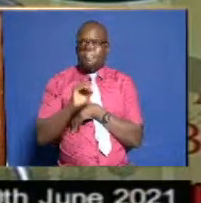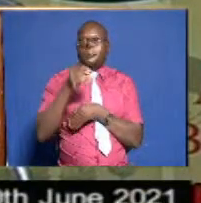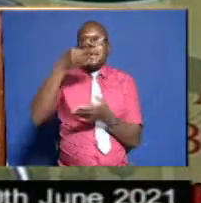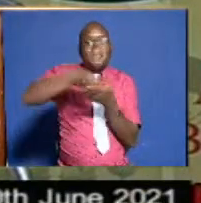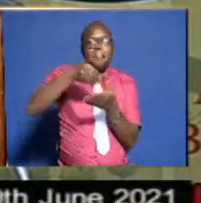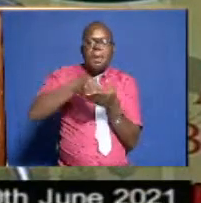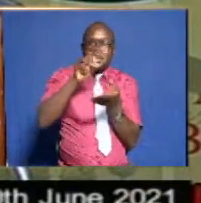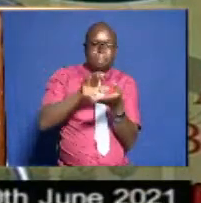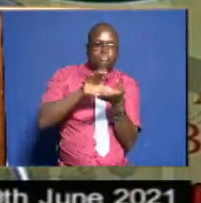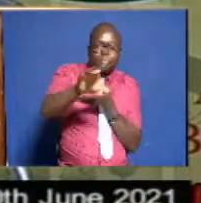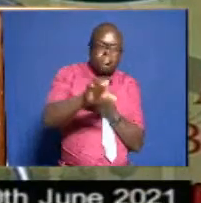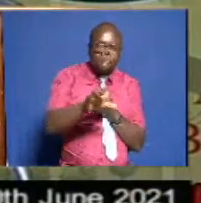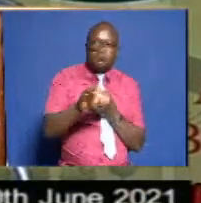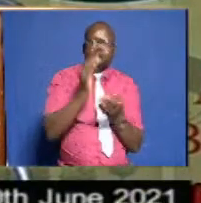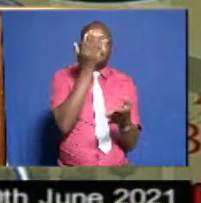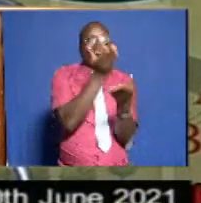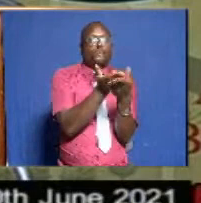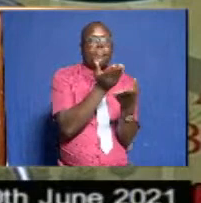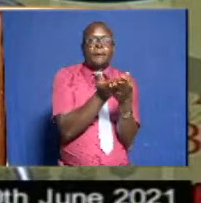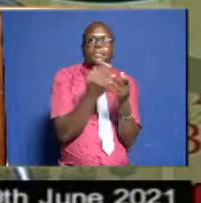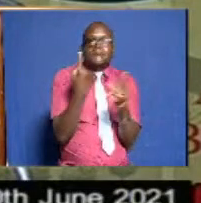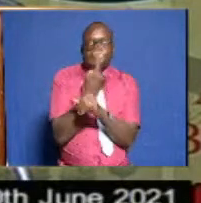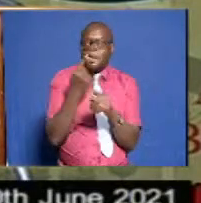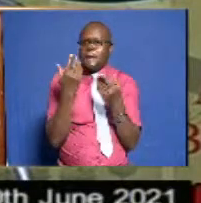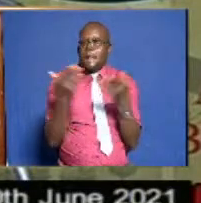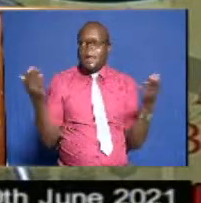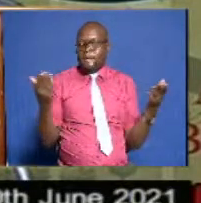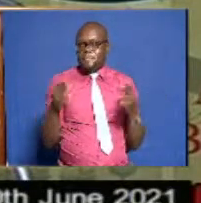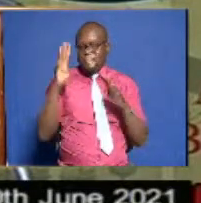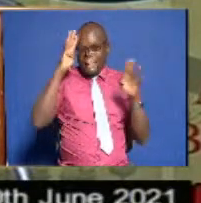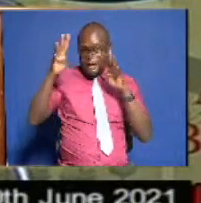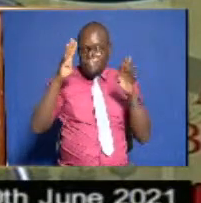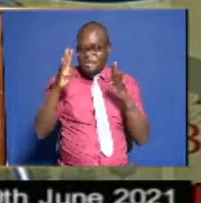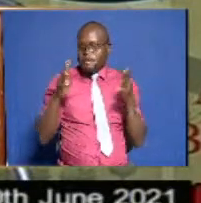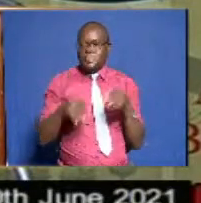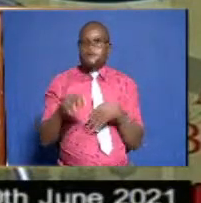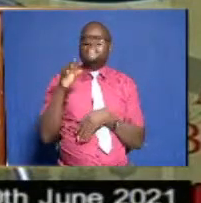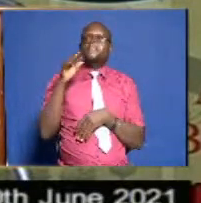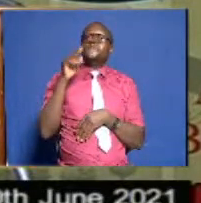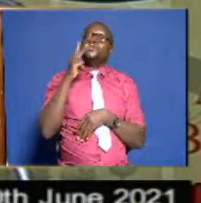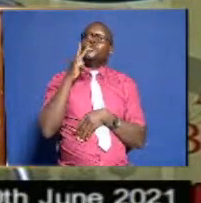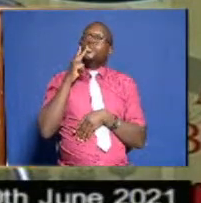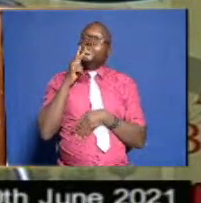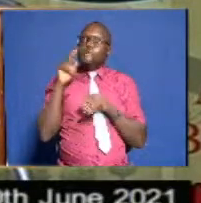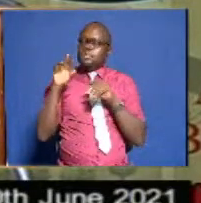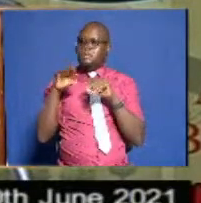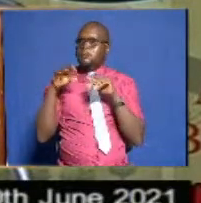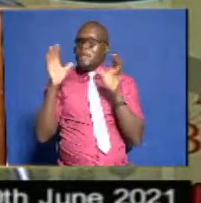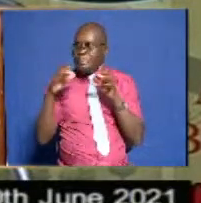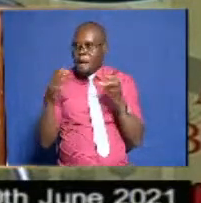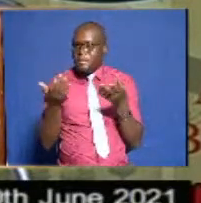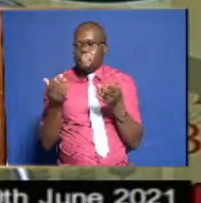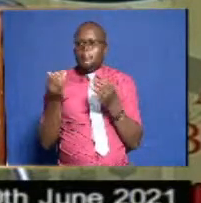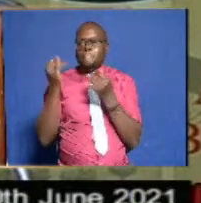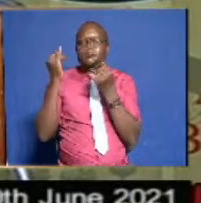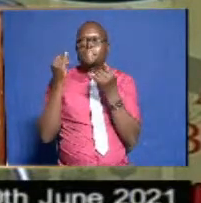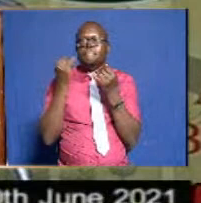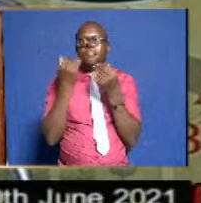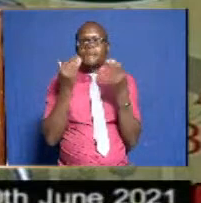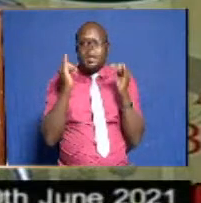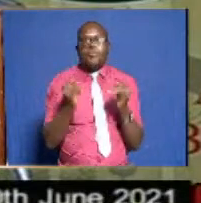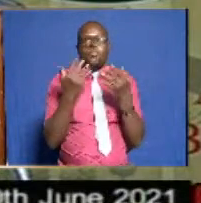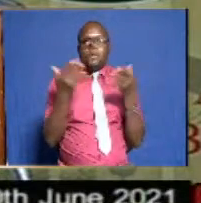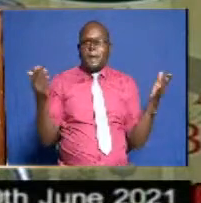wagered. Mr. Speaker, innovations in the tobacco industry has led to introduction of new products